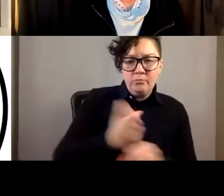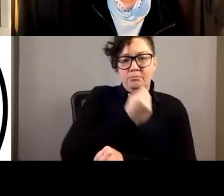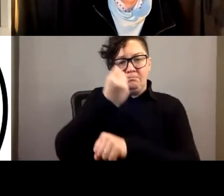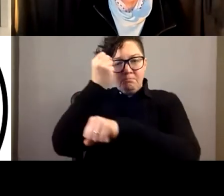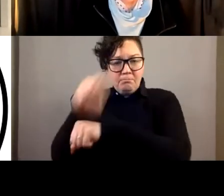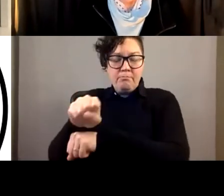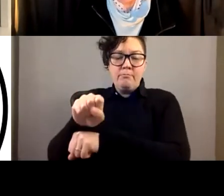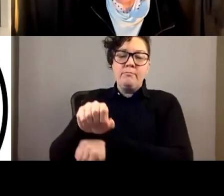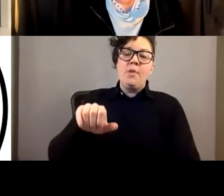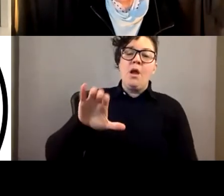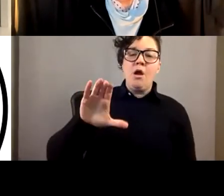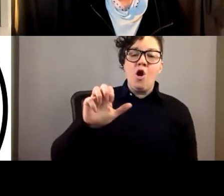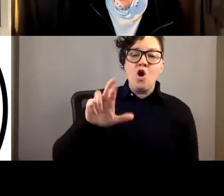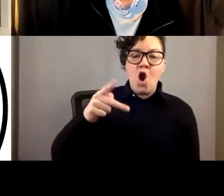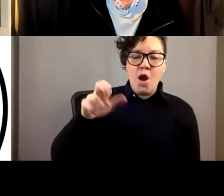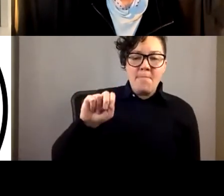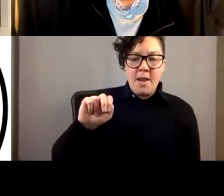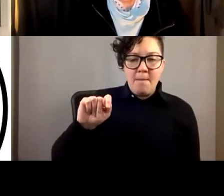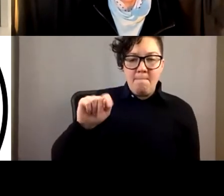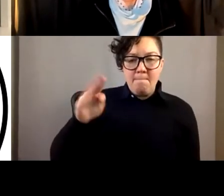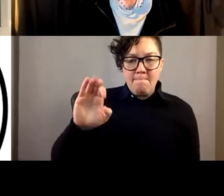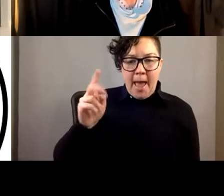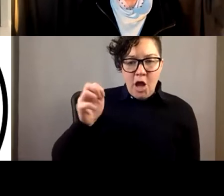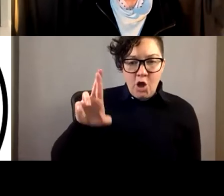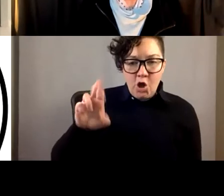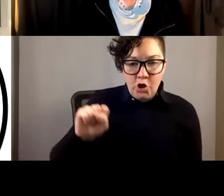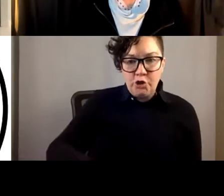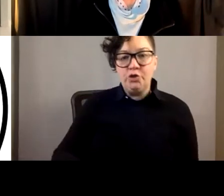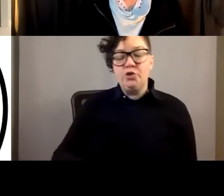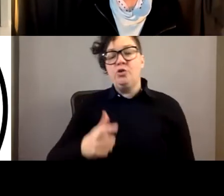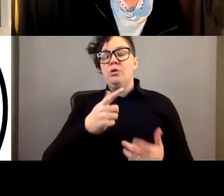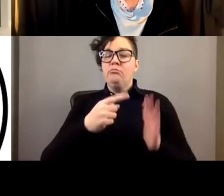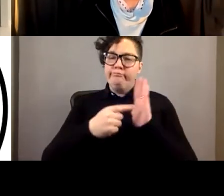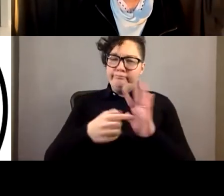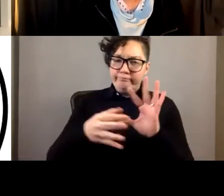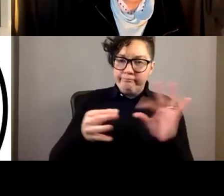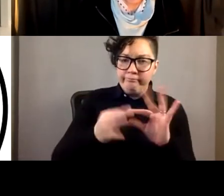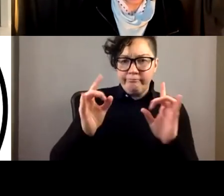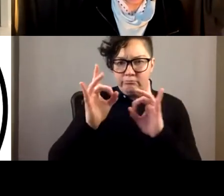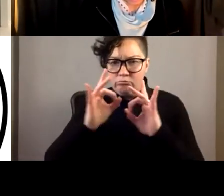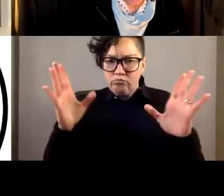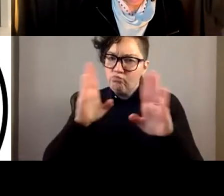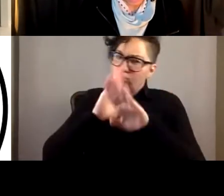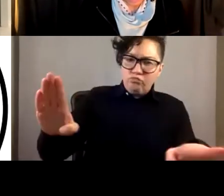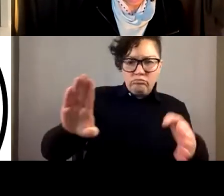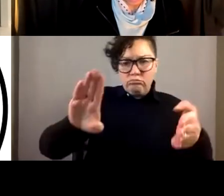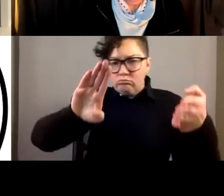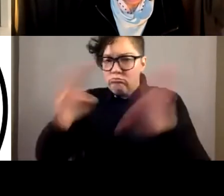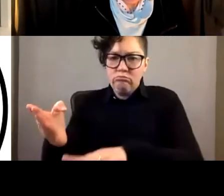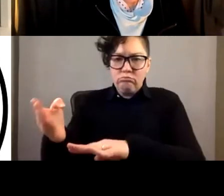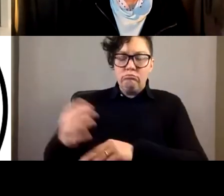scalawags, carpetbaggers, and reforms of the Freedmen's Bureau with a violent and instant quiet death.